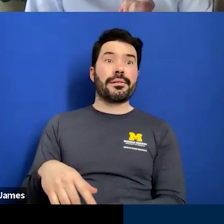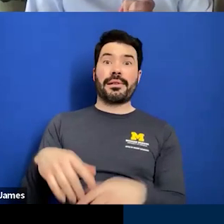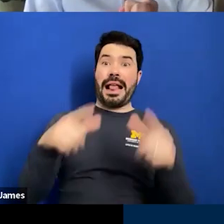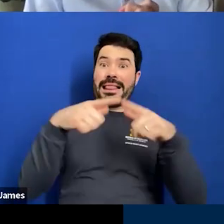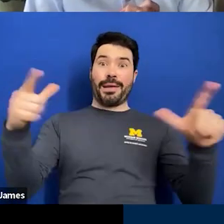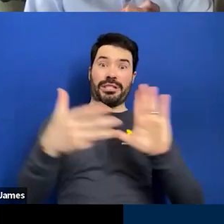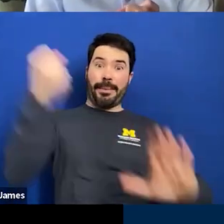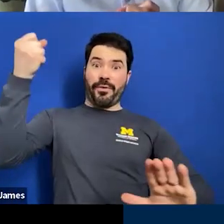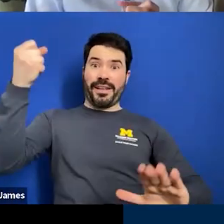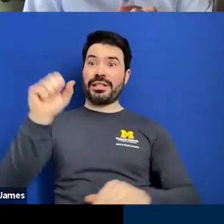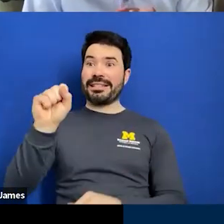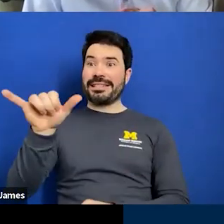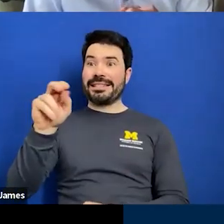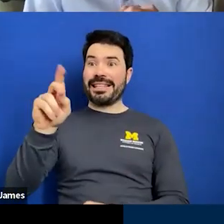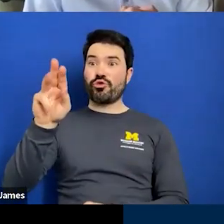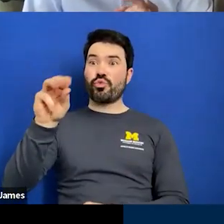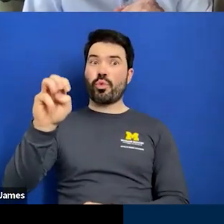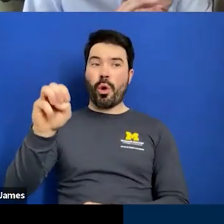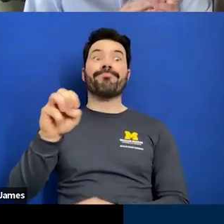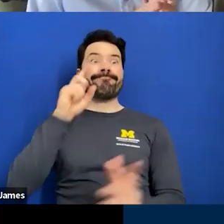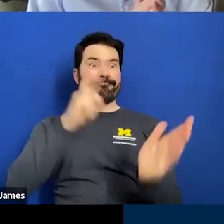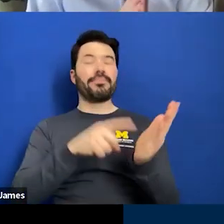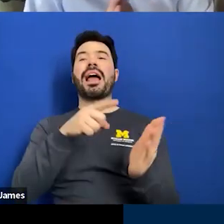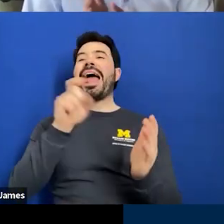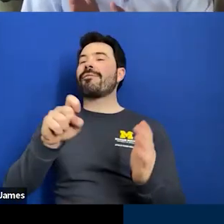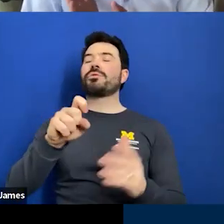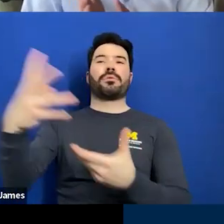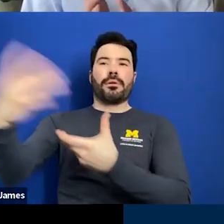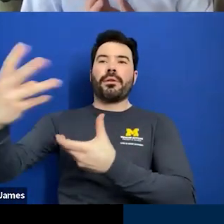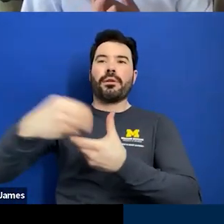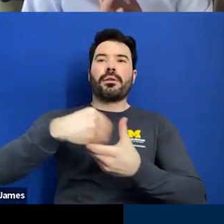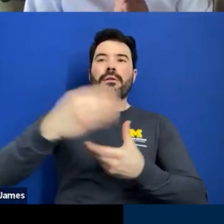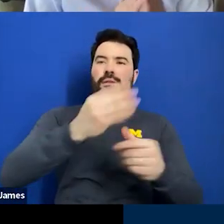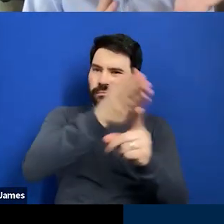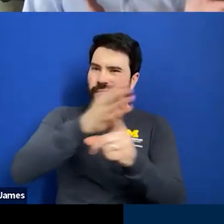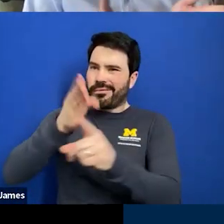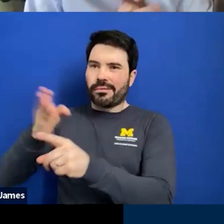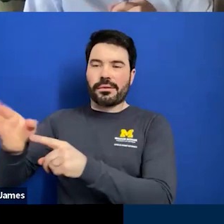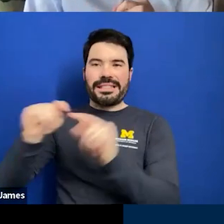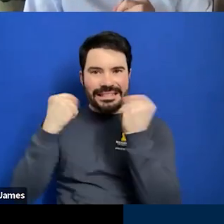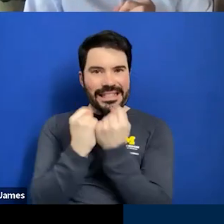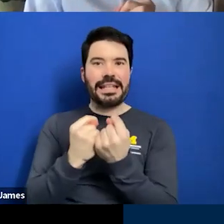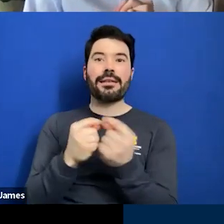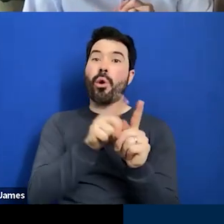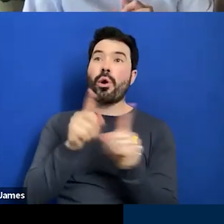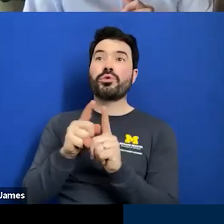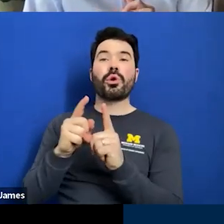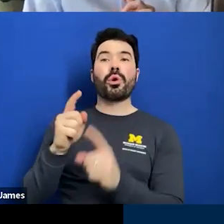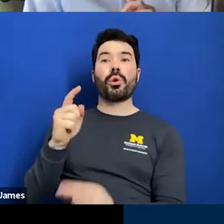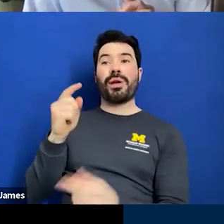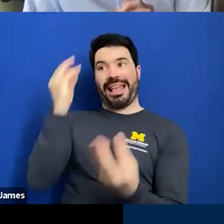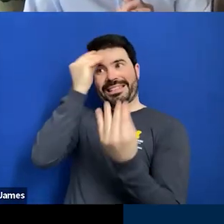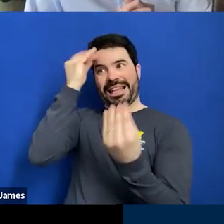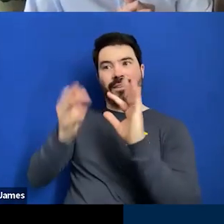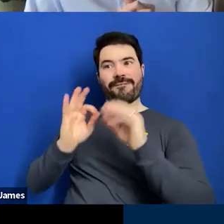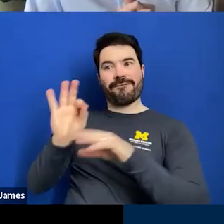syndrome, this is going to be a multidisciplinary team here, as well as executive functioning disorders. So dizziness